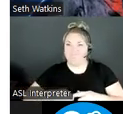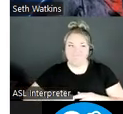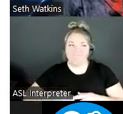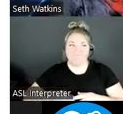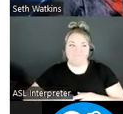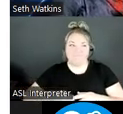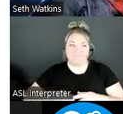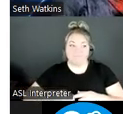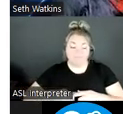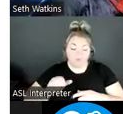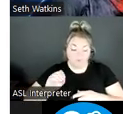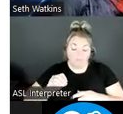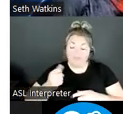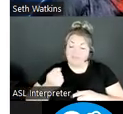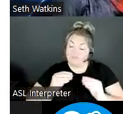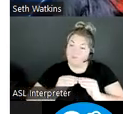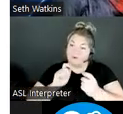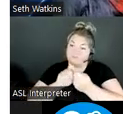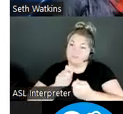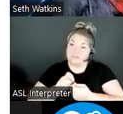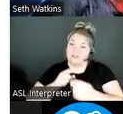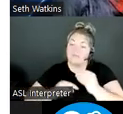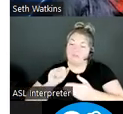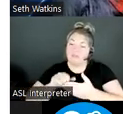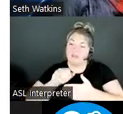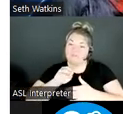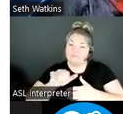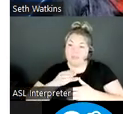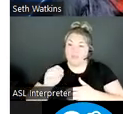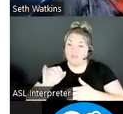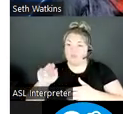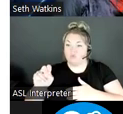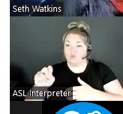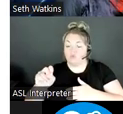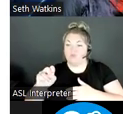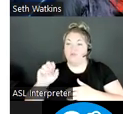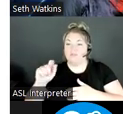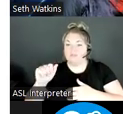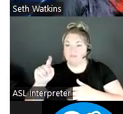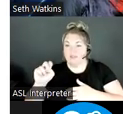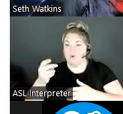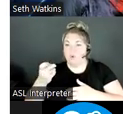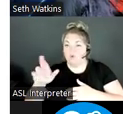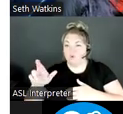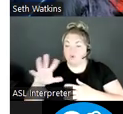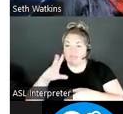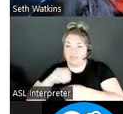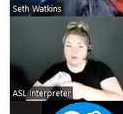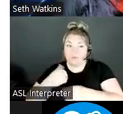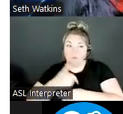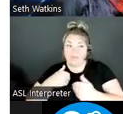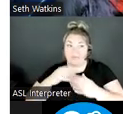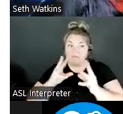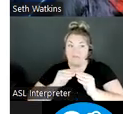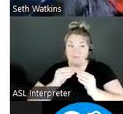You. So a little more detail about that May and June stakeholder engagement. We had a meeting almost every day for 2